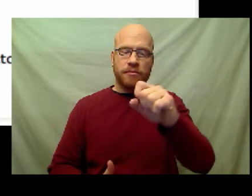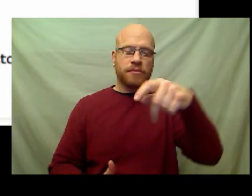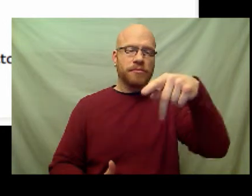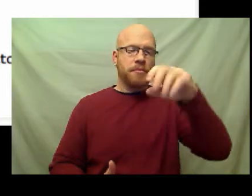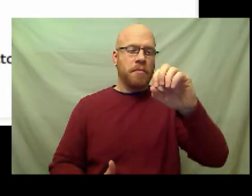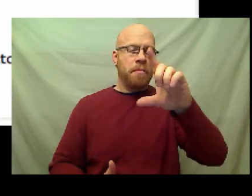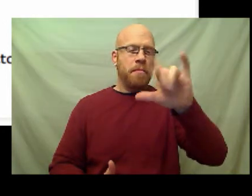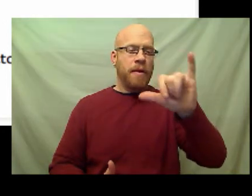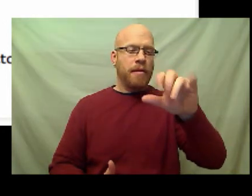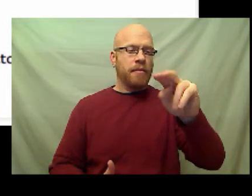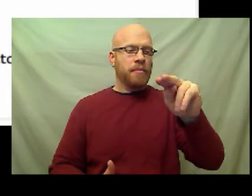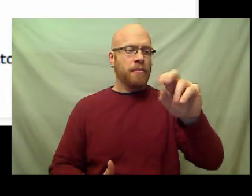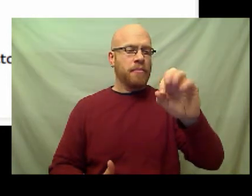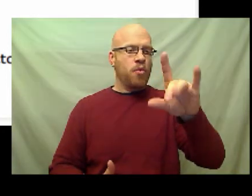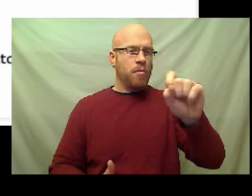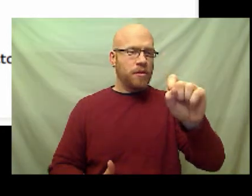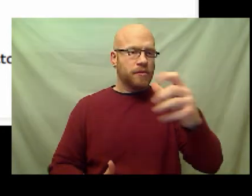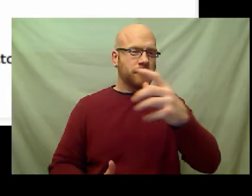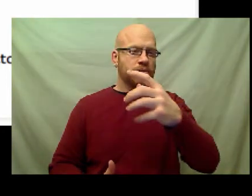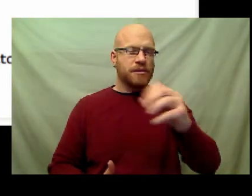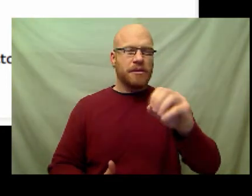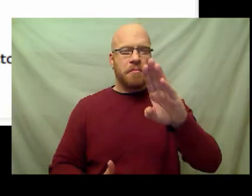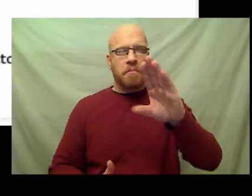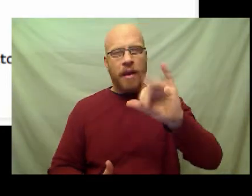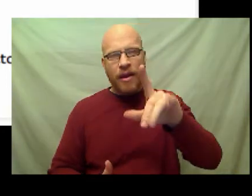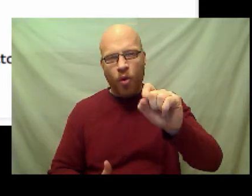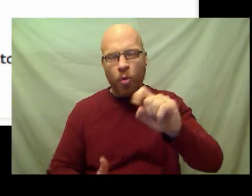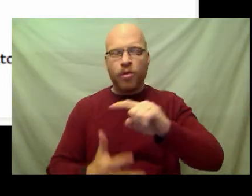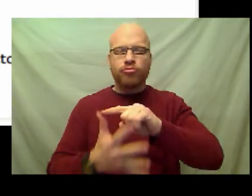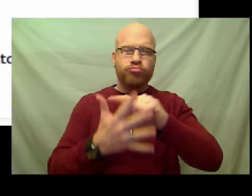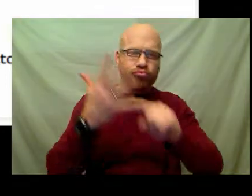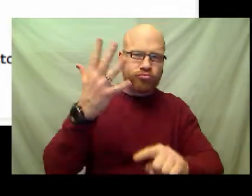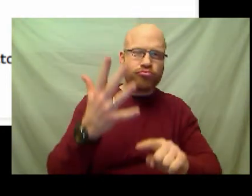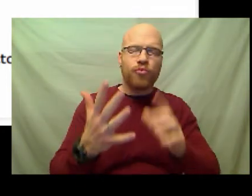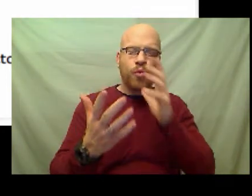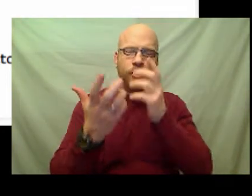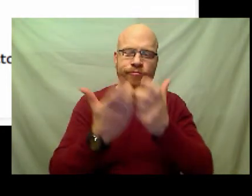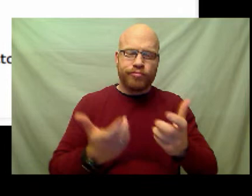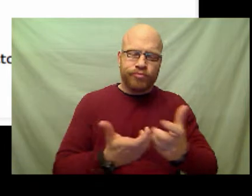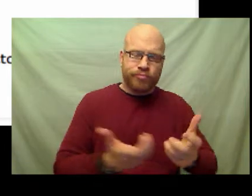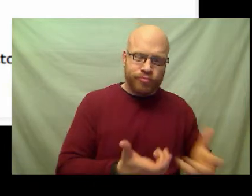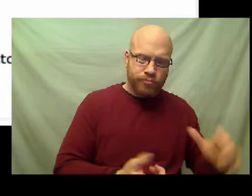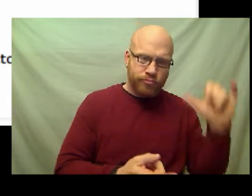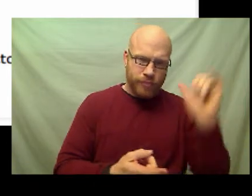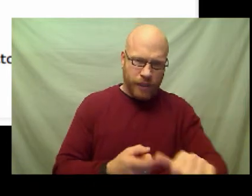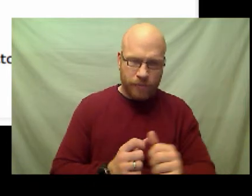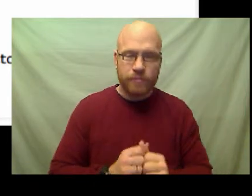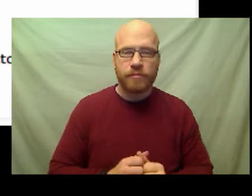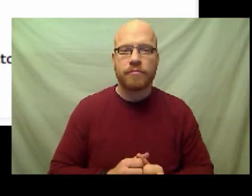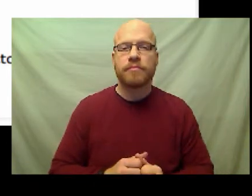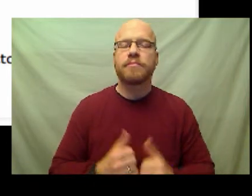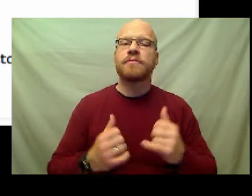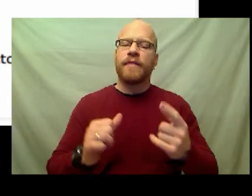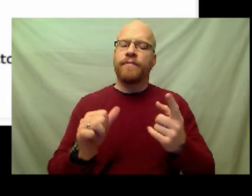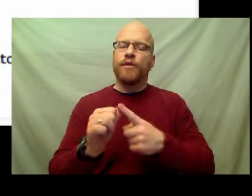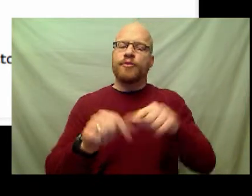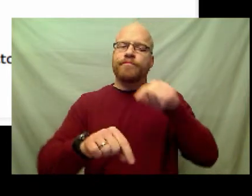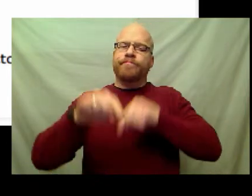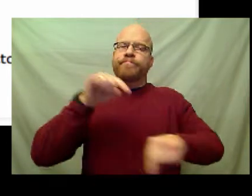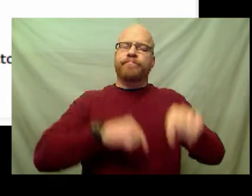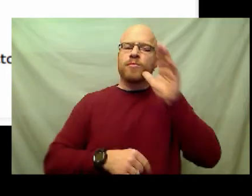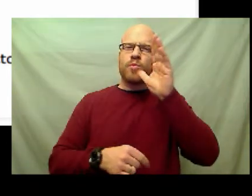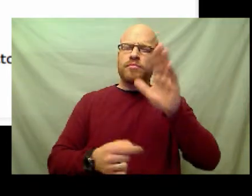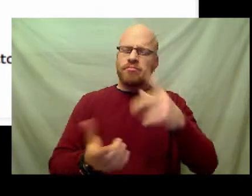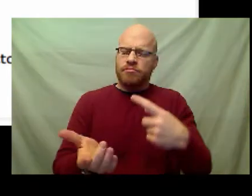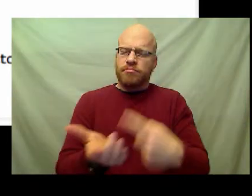factor monomials and polynomials, binomials, and things like that. We're going to factor all of those. Now